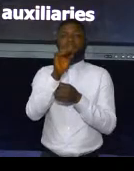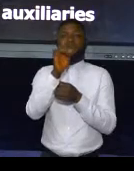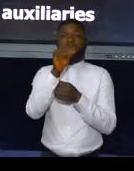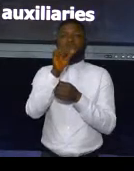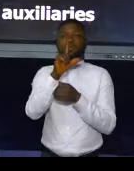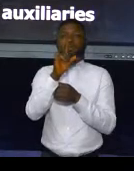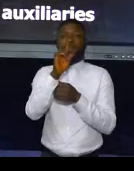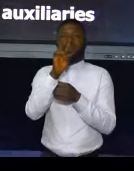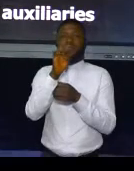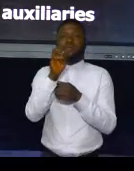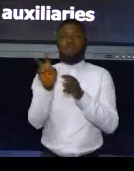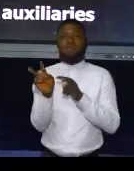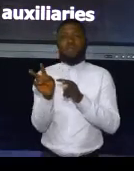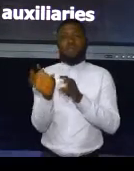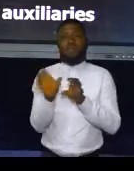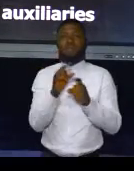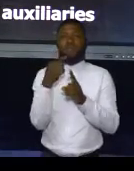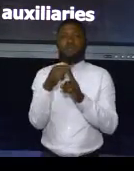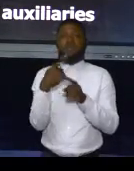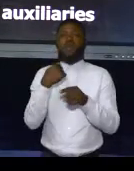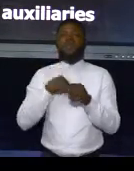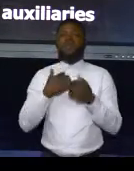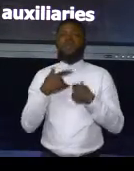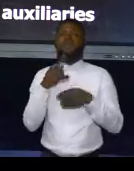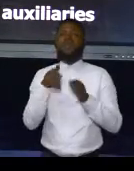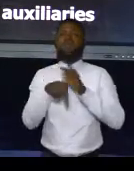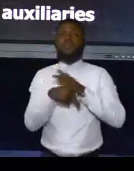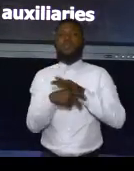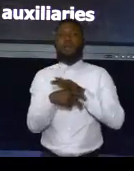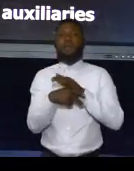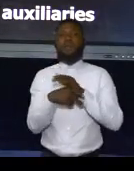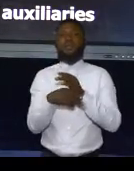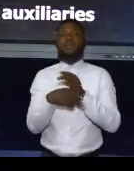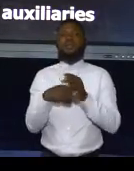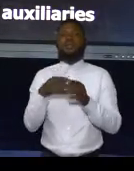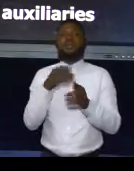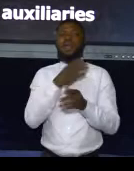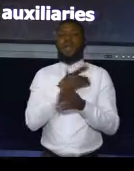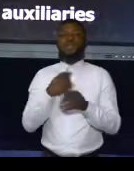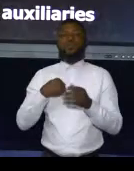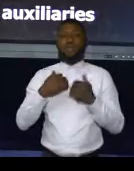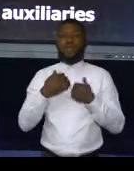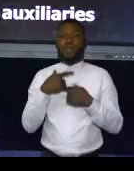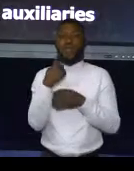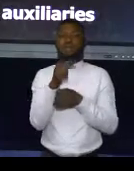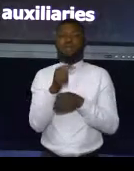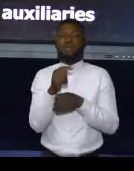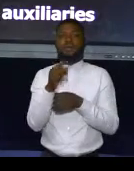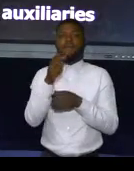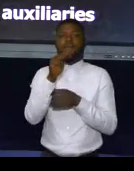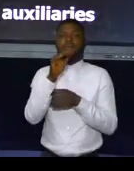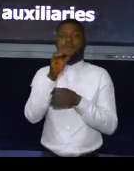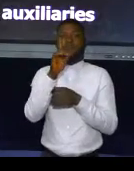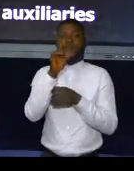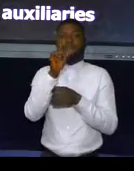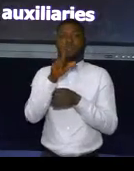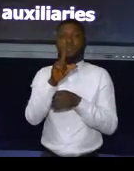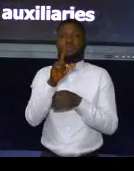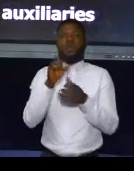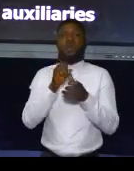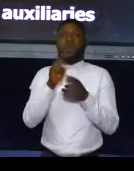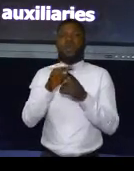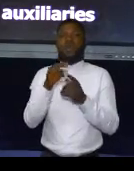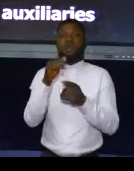or modal verbs. We have the primary auxiliaries and we have the modal verbs